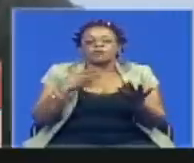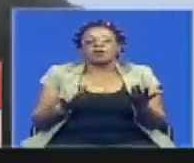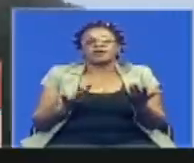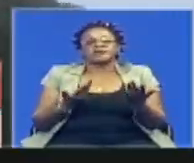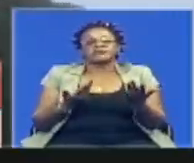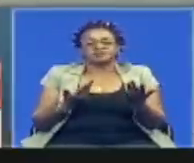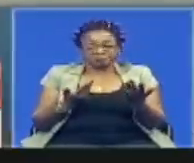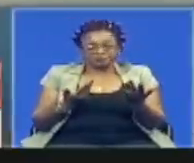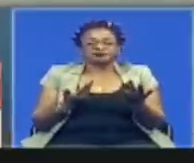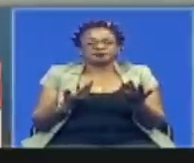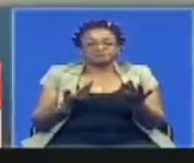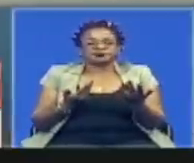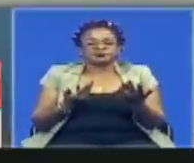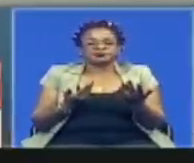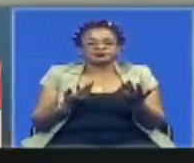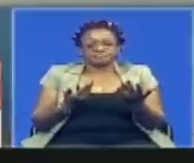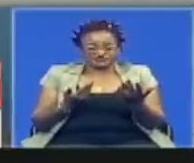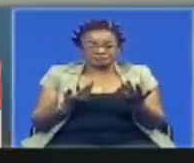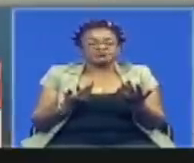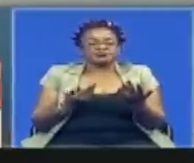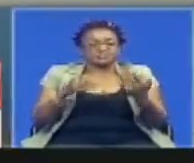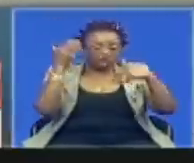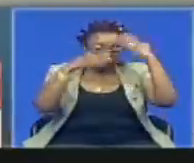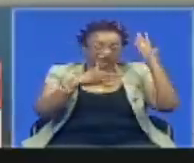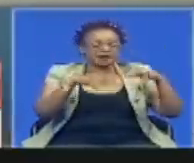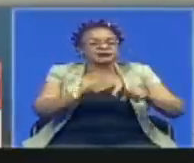are we moving forward to and from where? Prof, do you want to pick up from there?